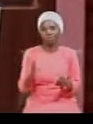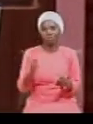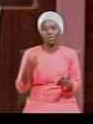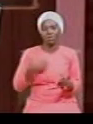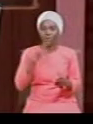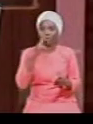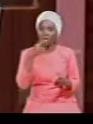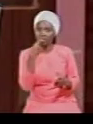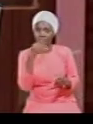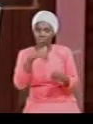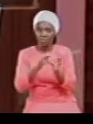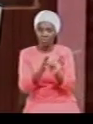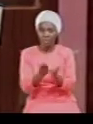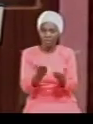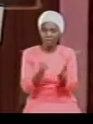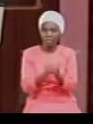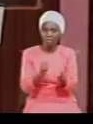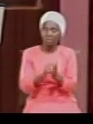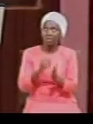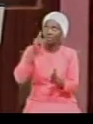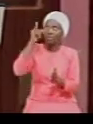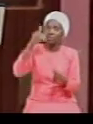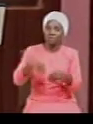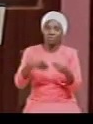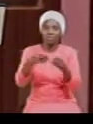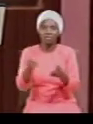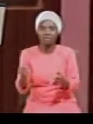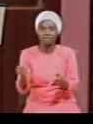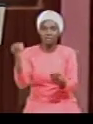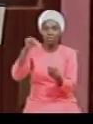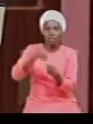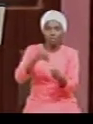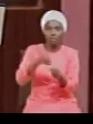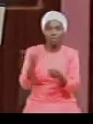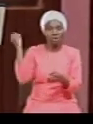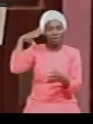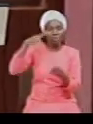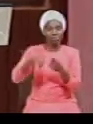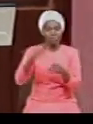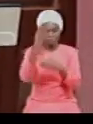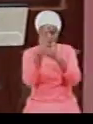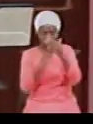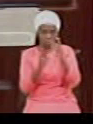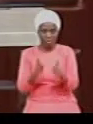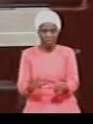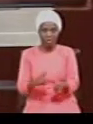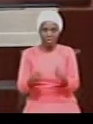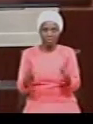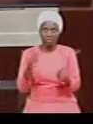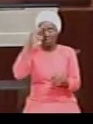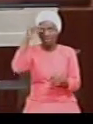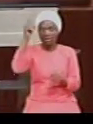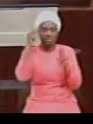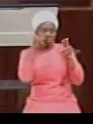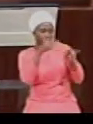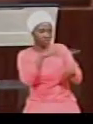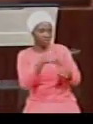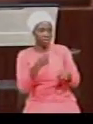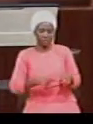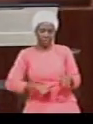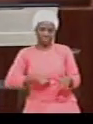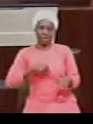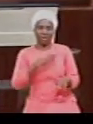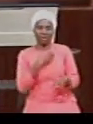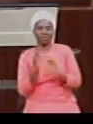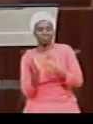scripture, he gives more grace to the humble. But he looks at the proud and he